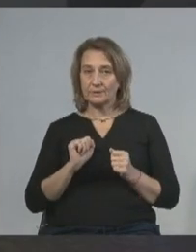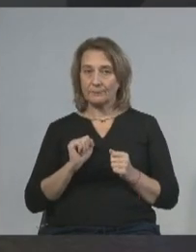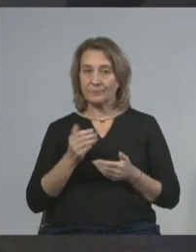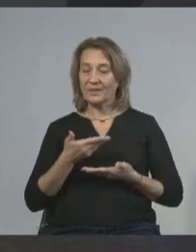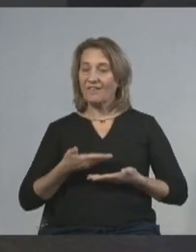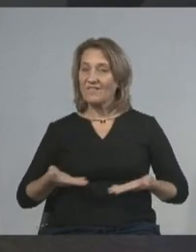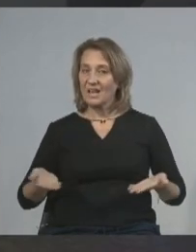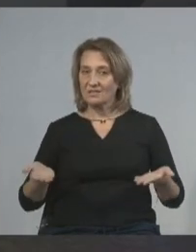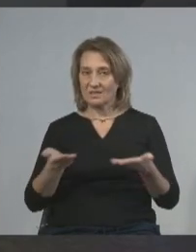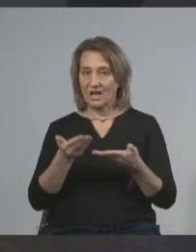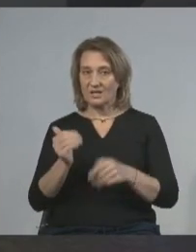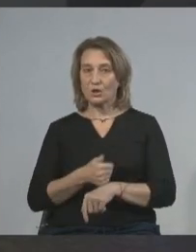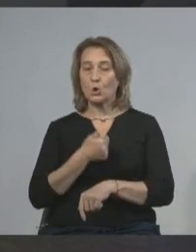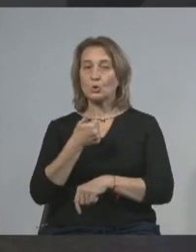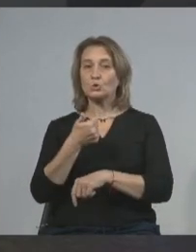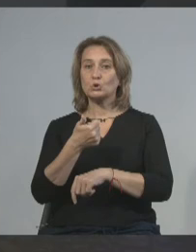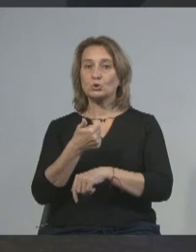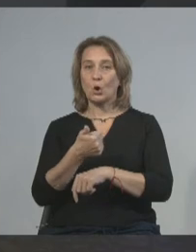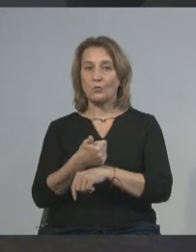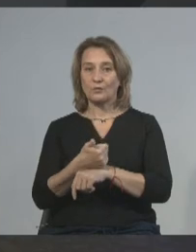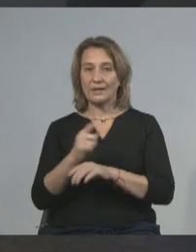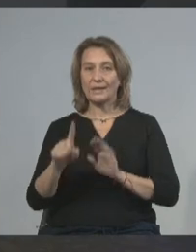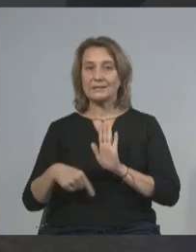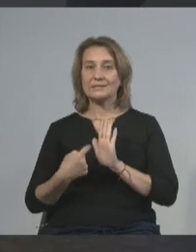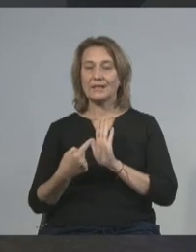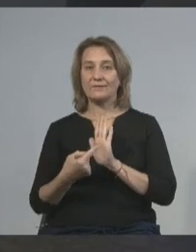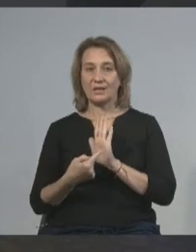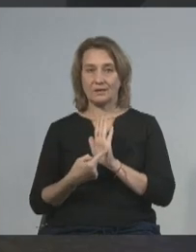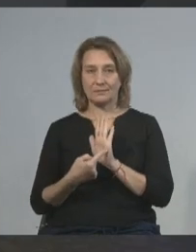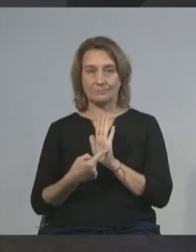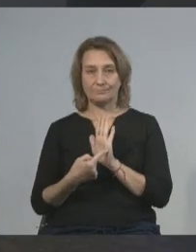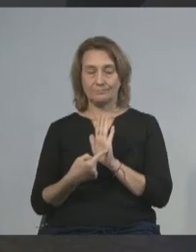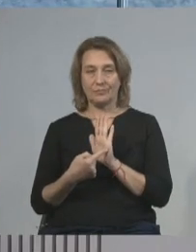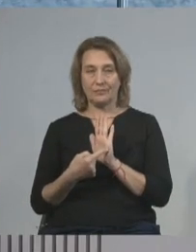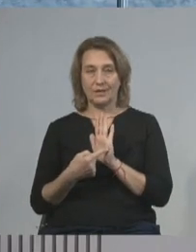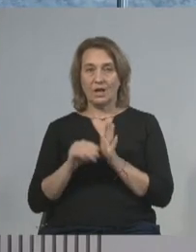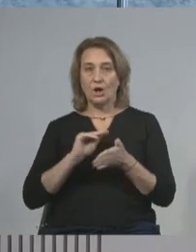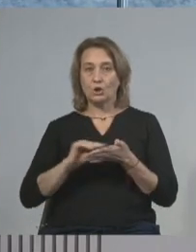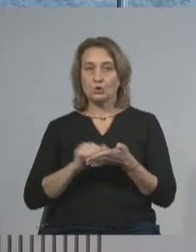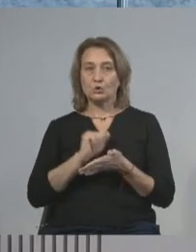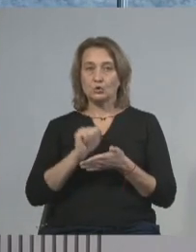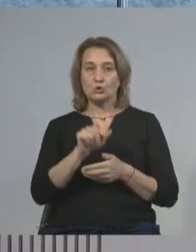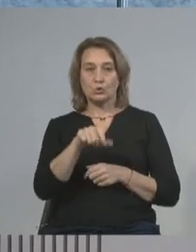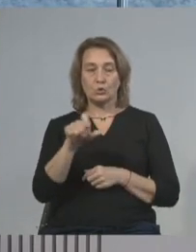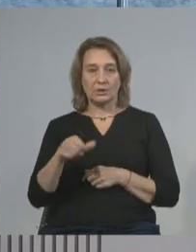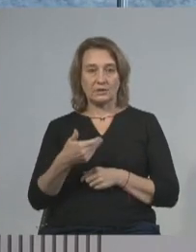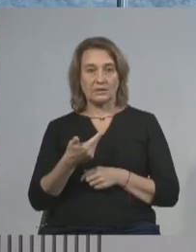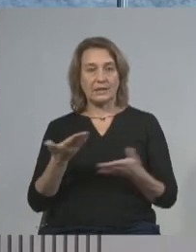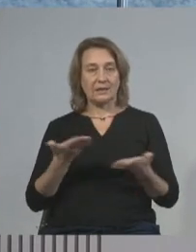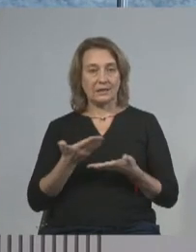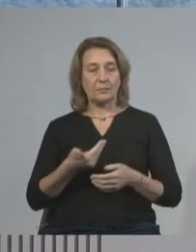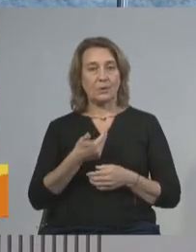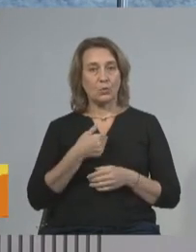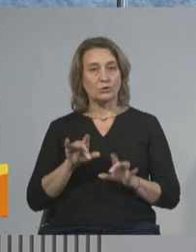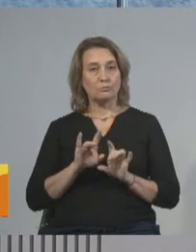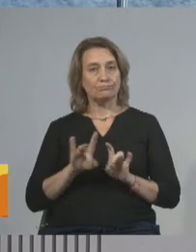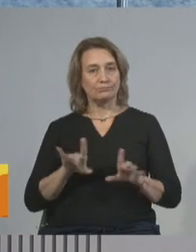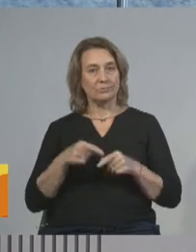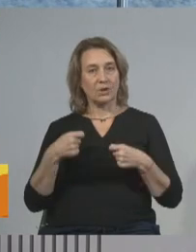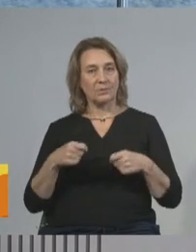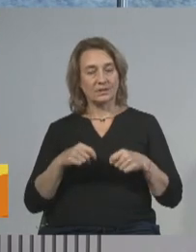dear friends i think our key message to the regional media managers and journalists who would like to become regional media